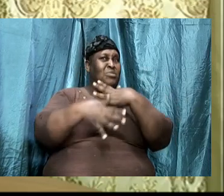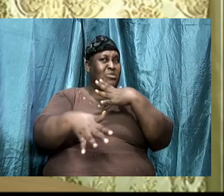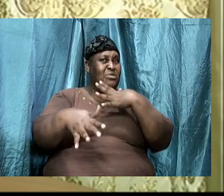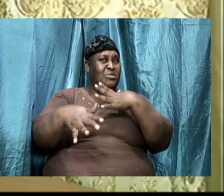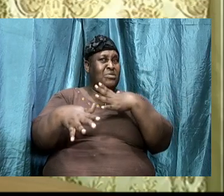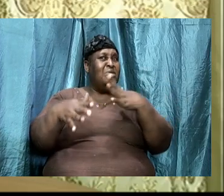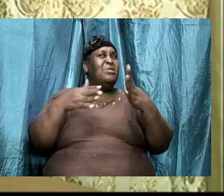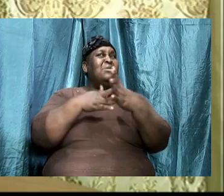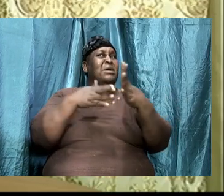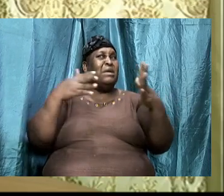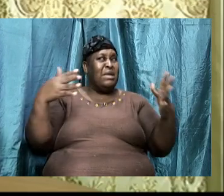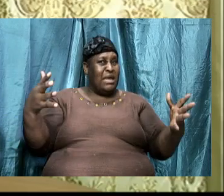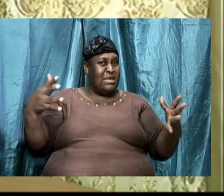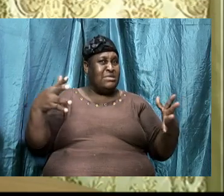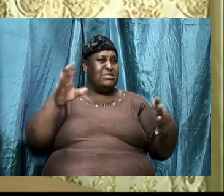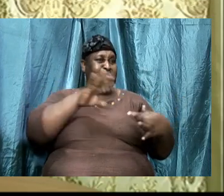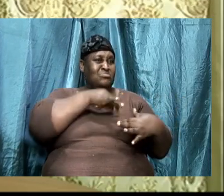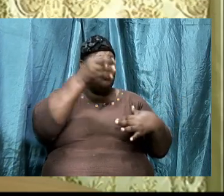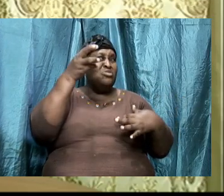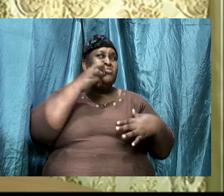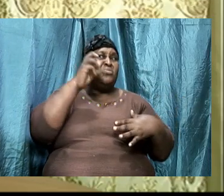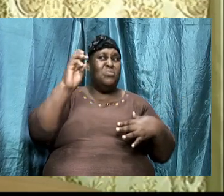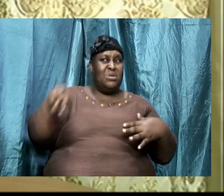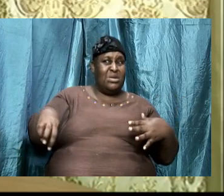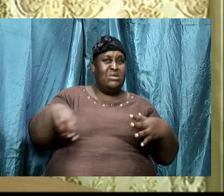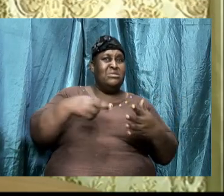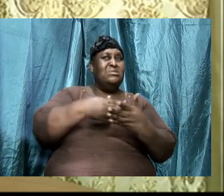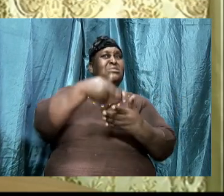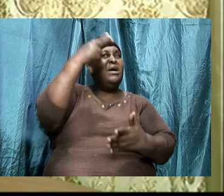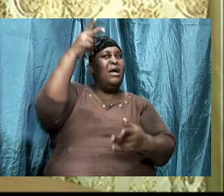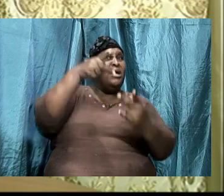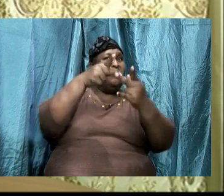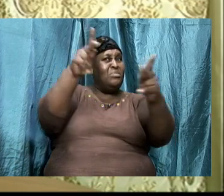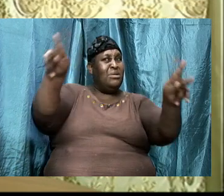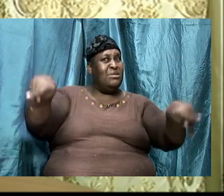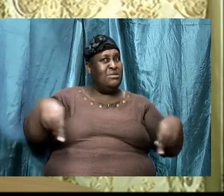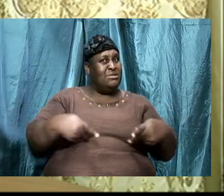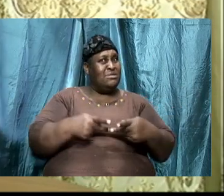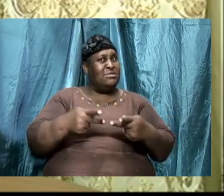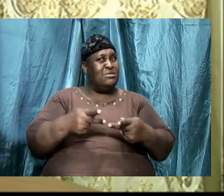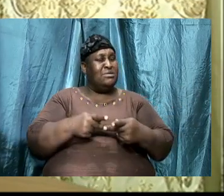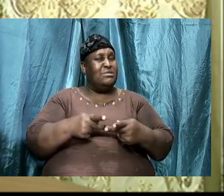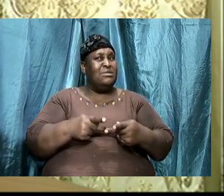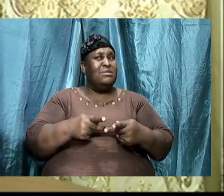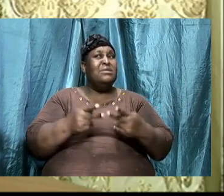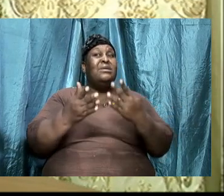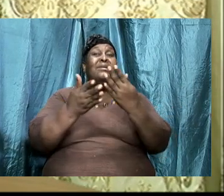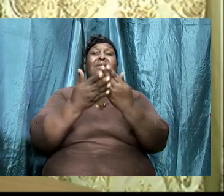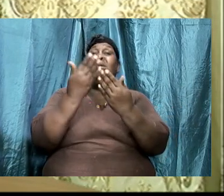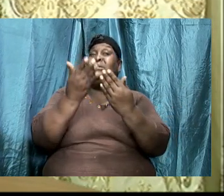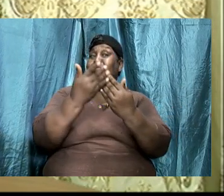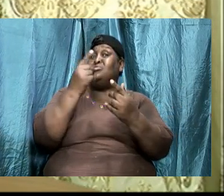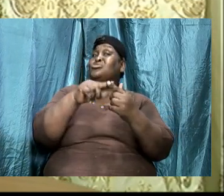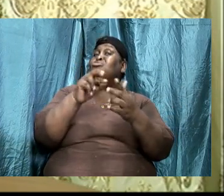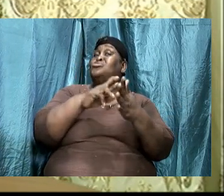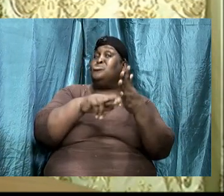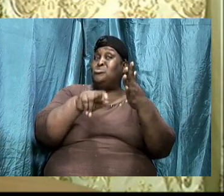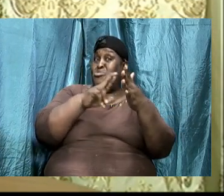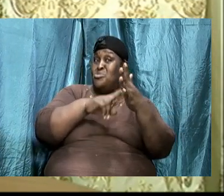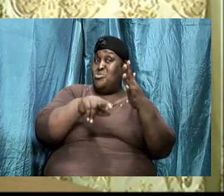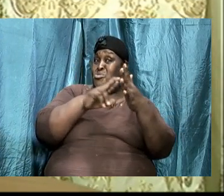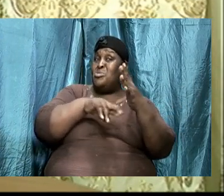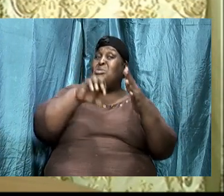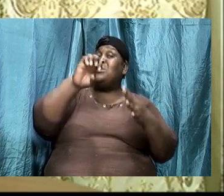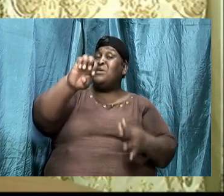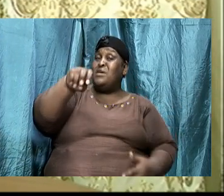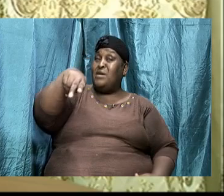this world. Against spiritual wickedness in high places. It is easy to read Ephesians